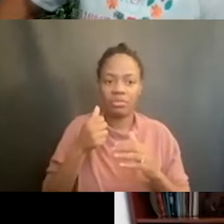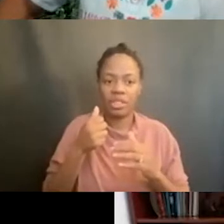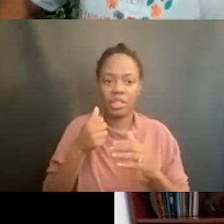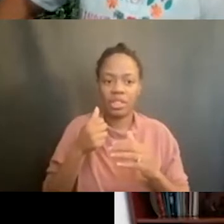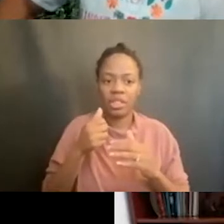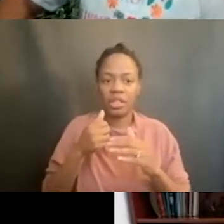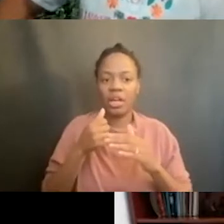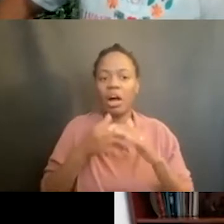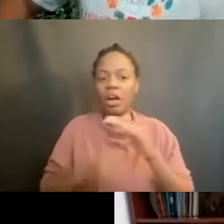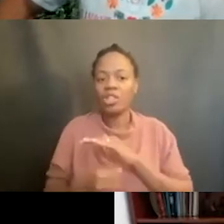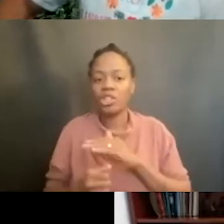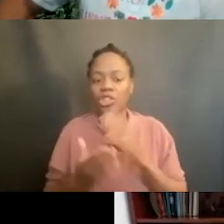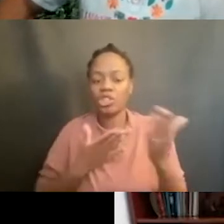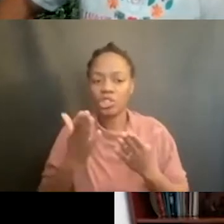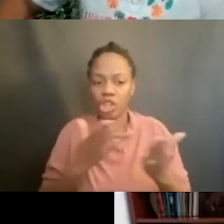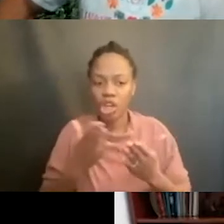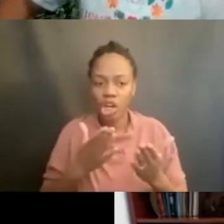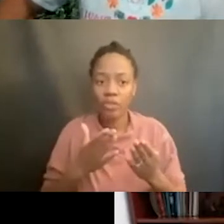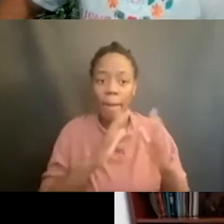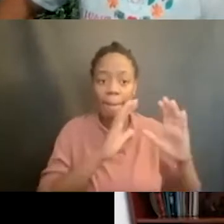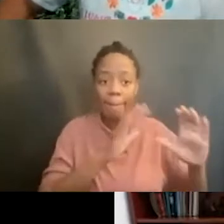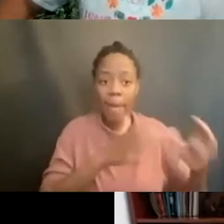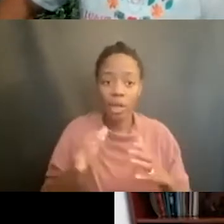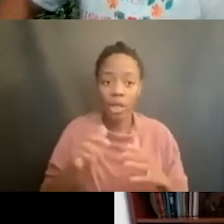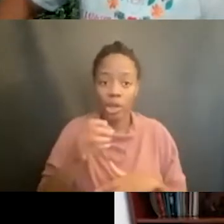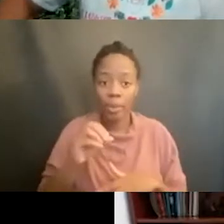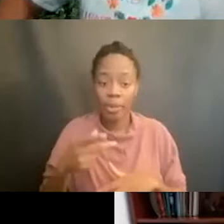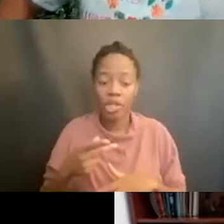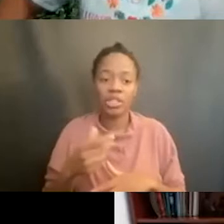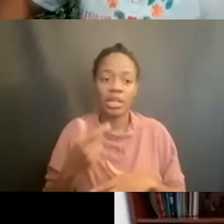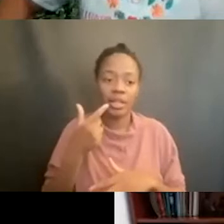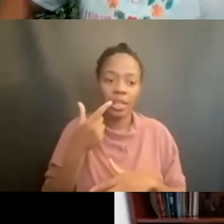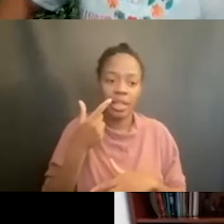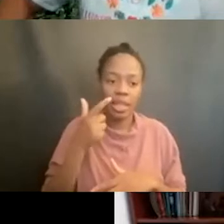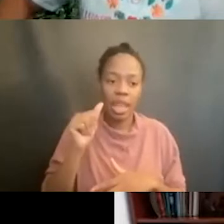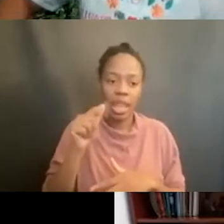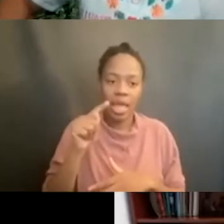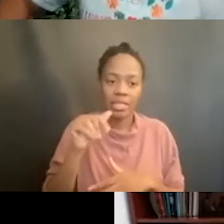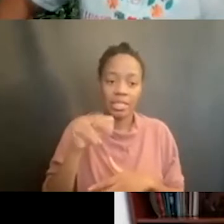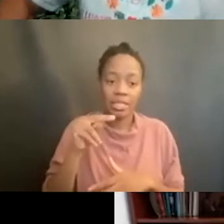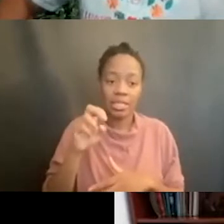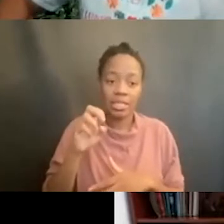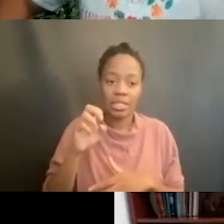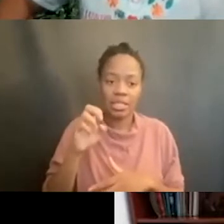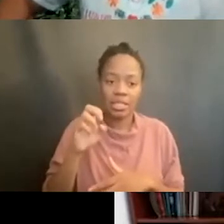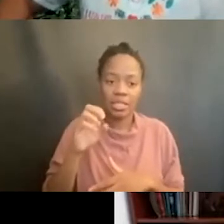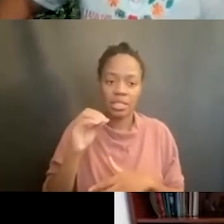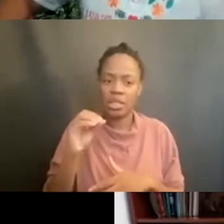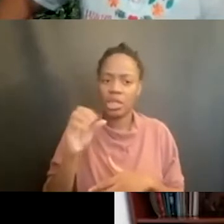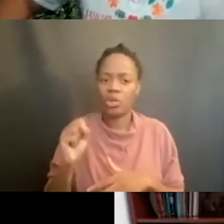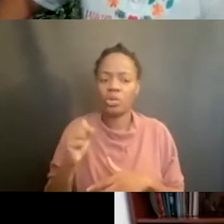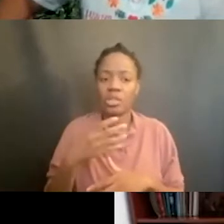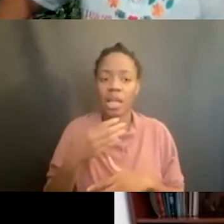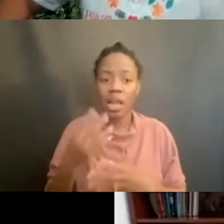at-risk populations, including Latinos, pregnant women seeking treatment for opioid addiction, as well as incarcerated women,